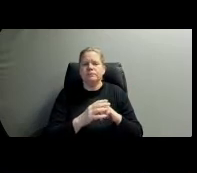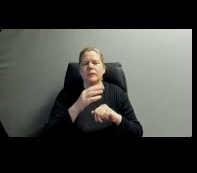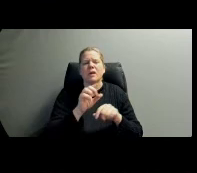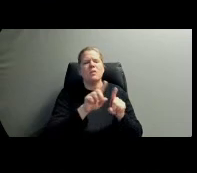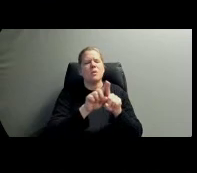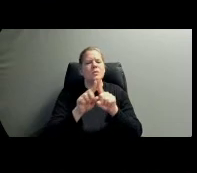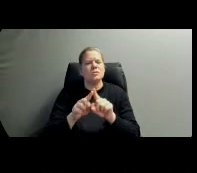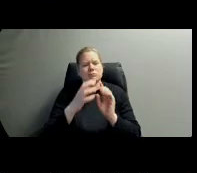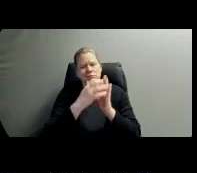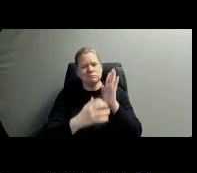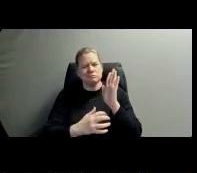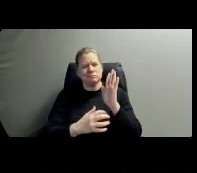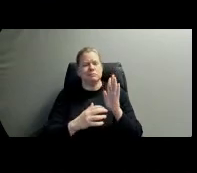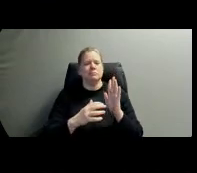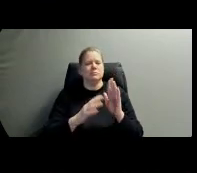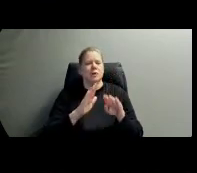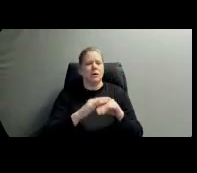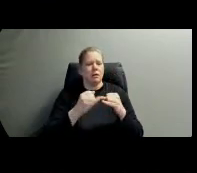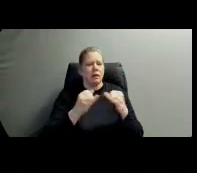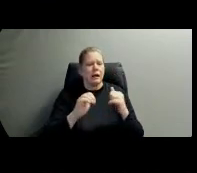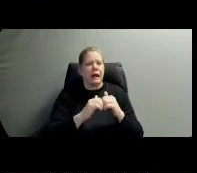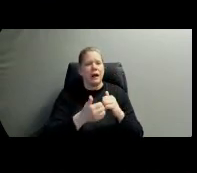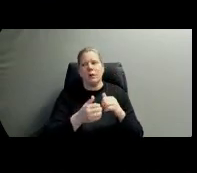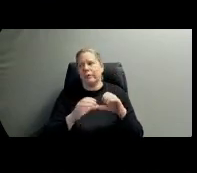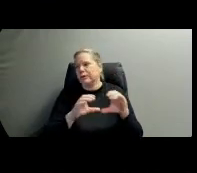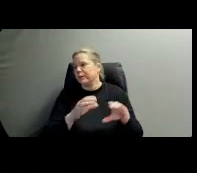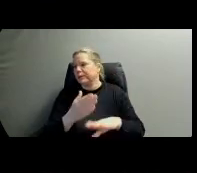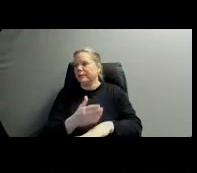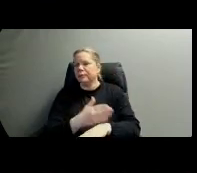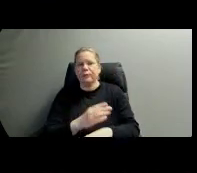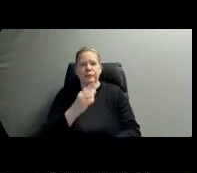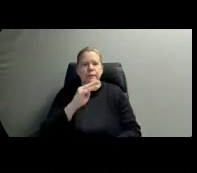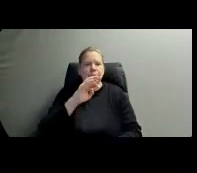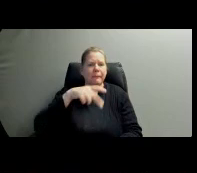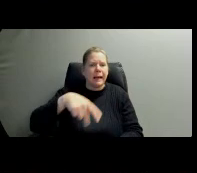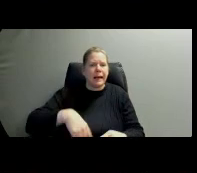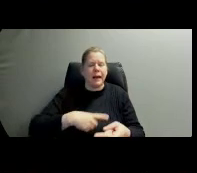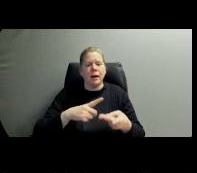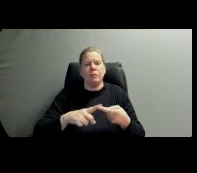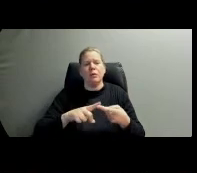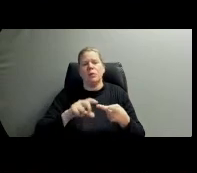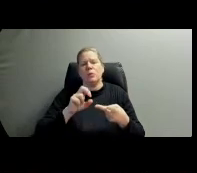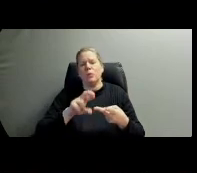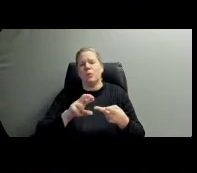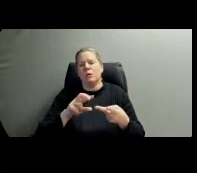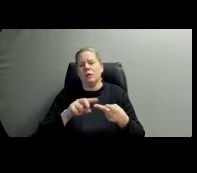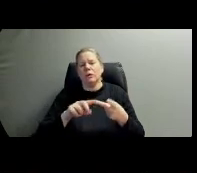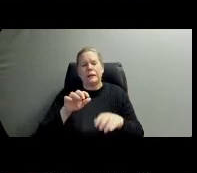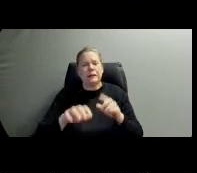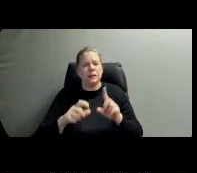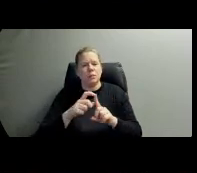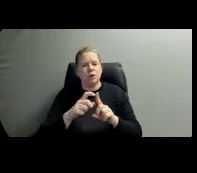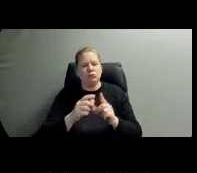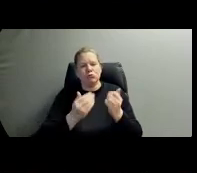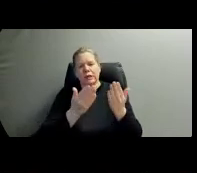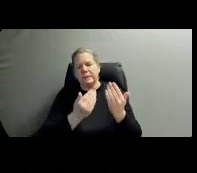talk about how they are integrating this for like improving their maps, how they are using it for improving keyboard recommendations, etc. So that's something